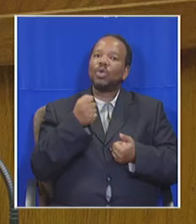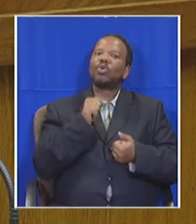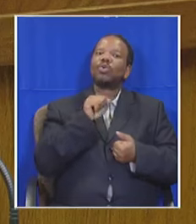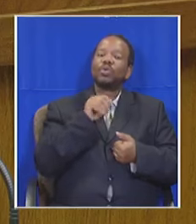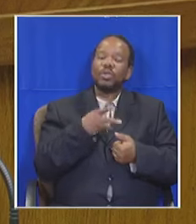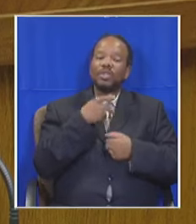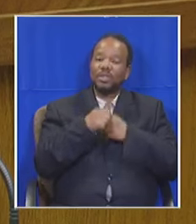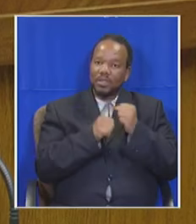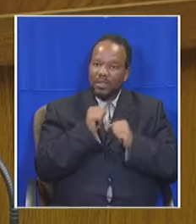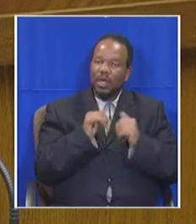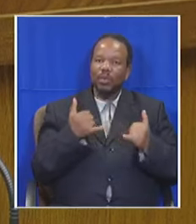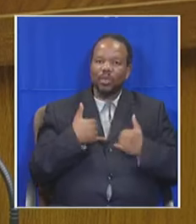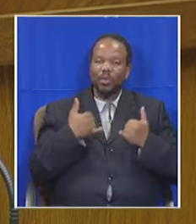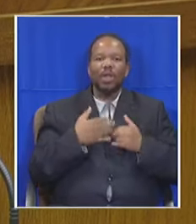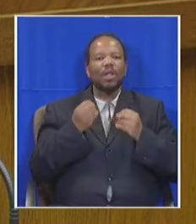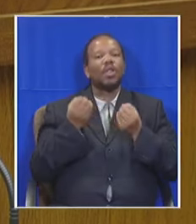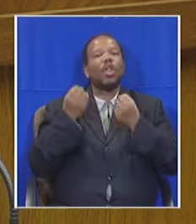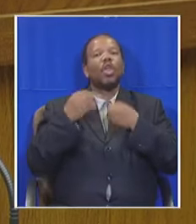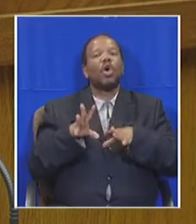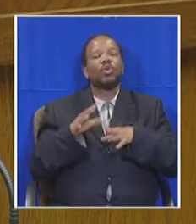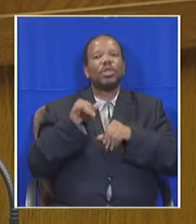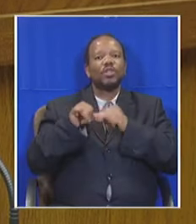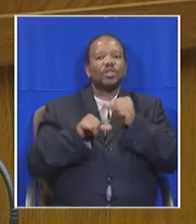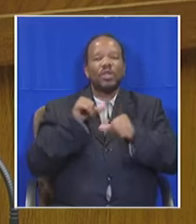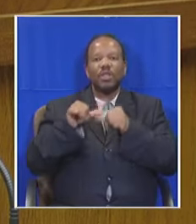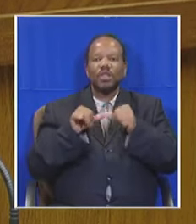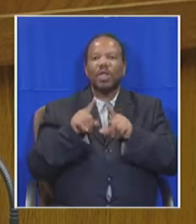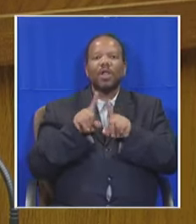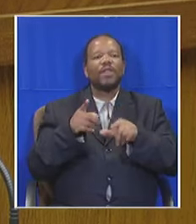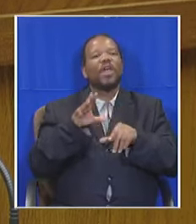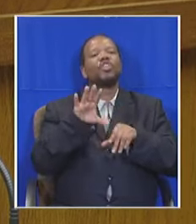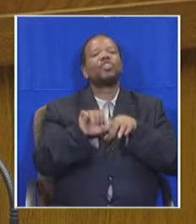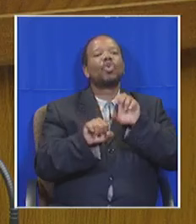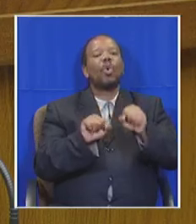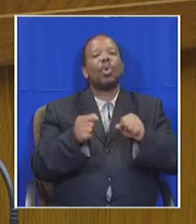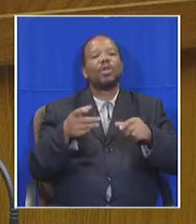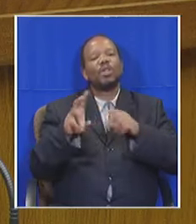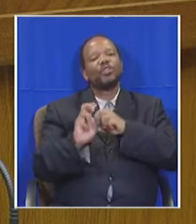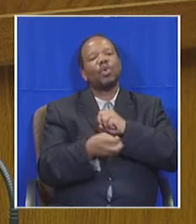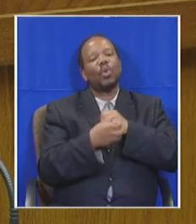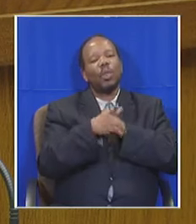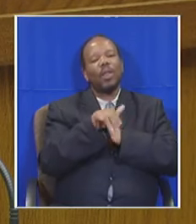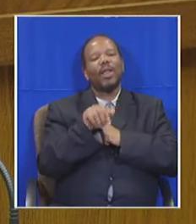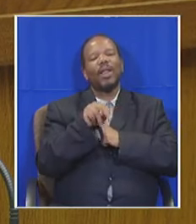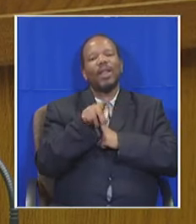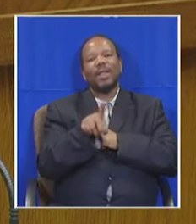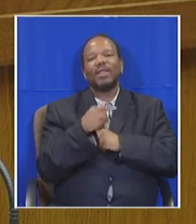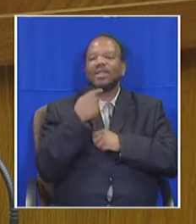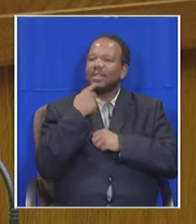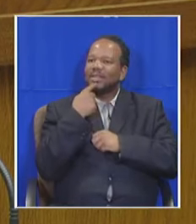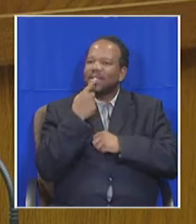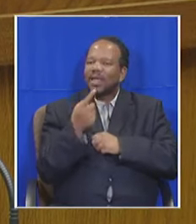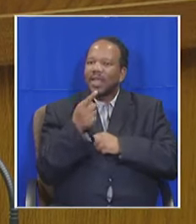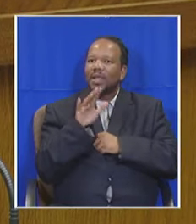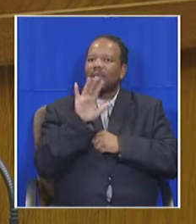must remember that the lost generation are the ones who stole our land. And today they claim that if we take back our land,